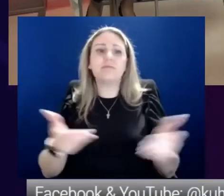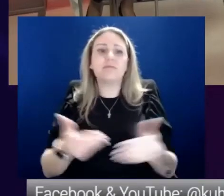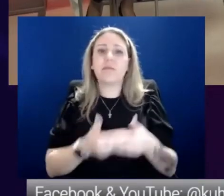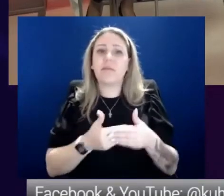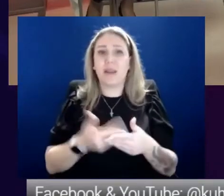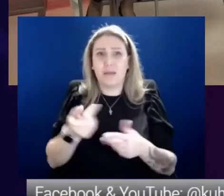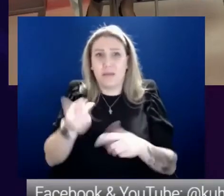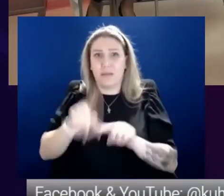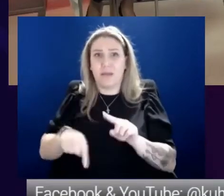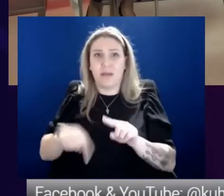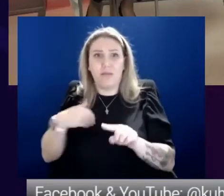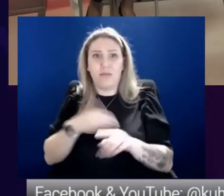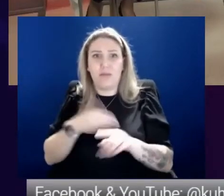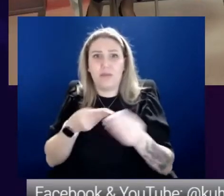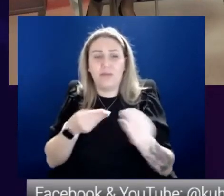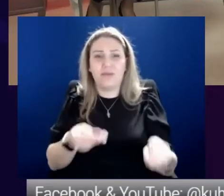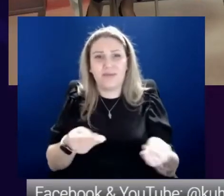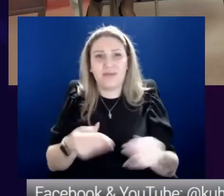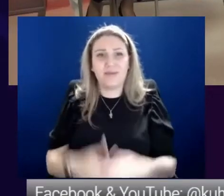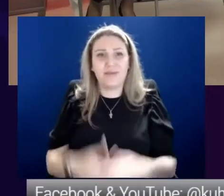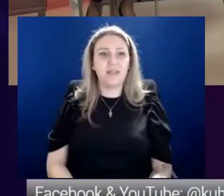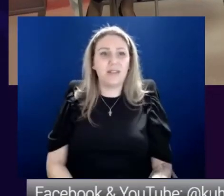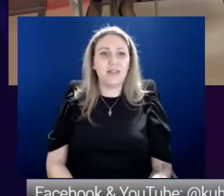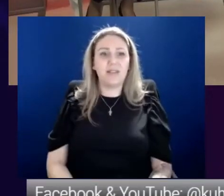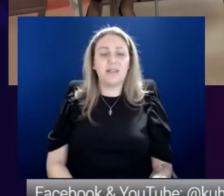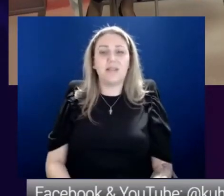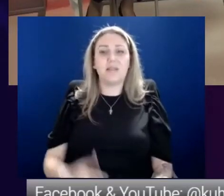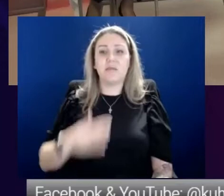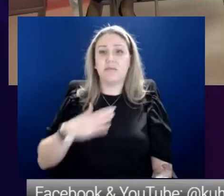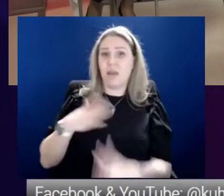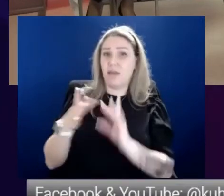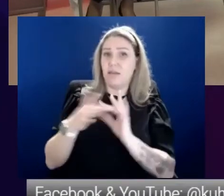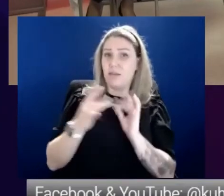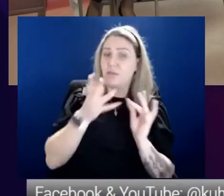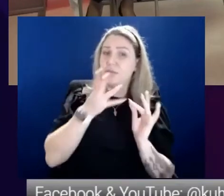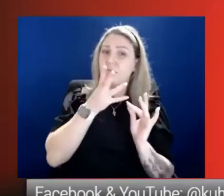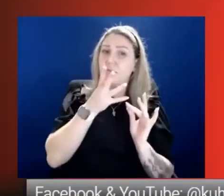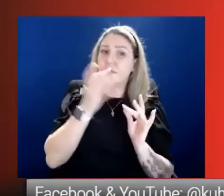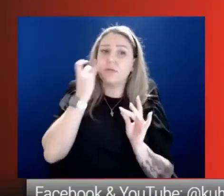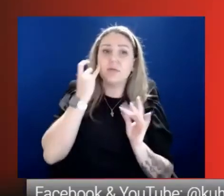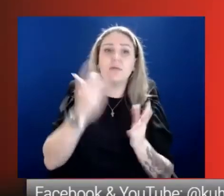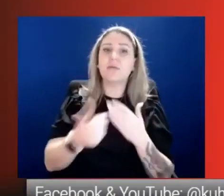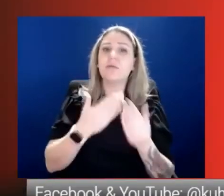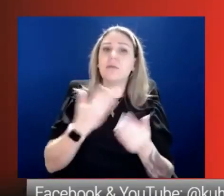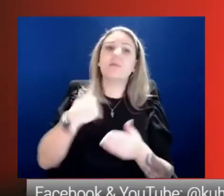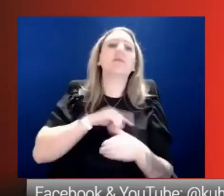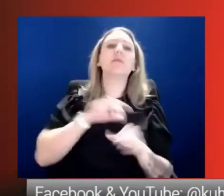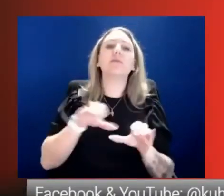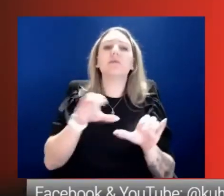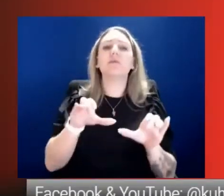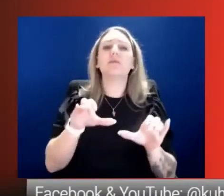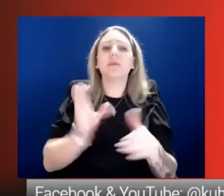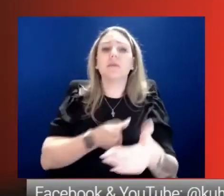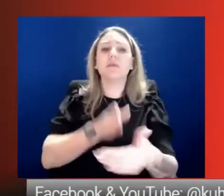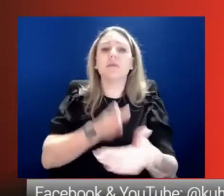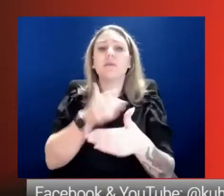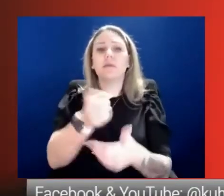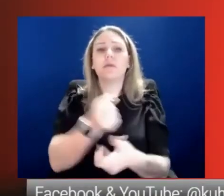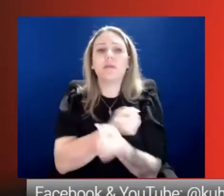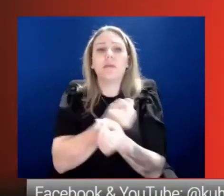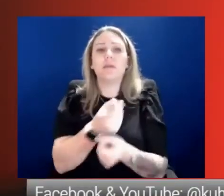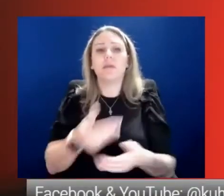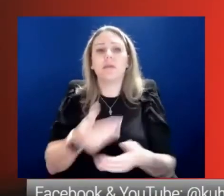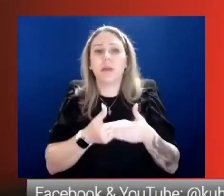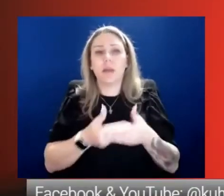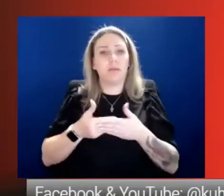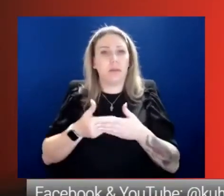comment My comment to mothers has always been, if whatever we're doing here is getting in the way of you loving your baby, we need to get a